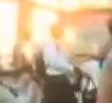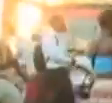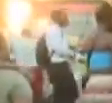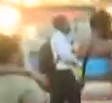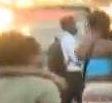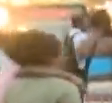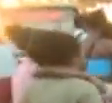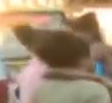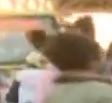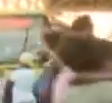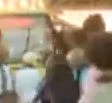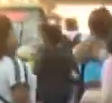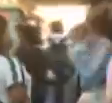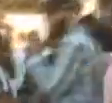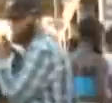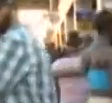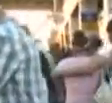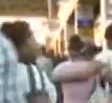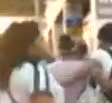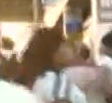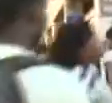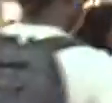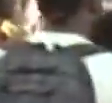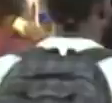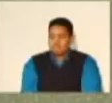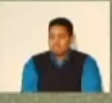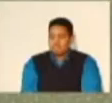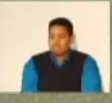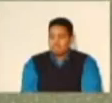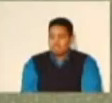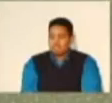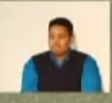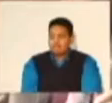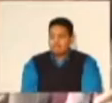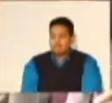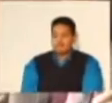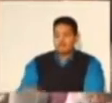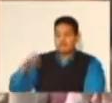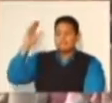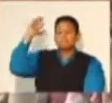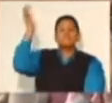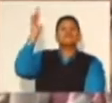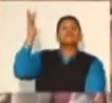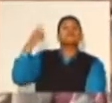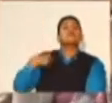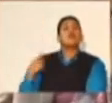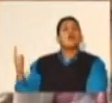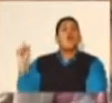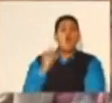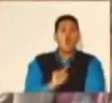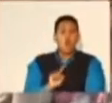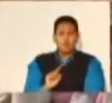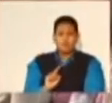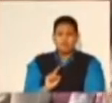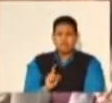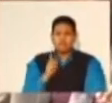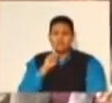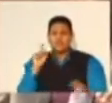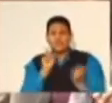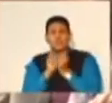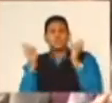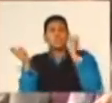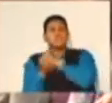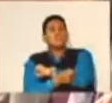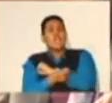will and the distrust citizens have of the state. I come to change the Jamaican state from